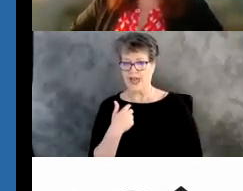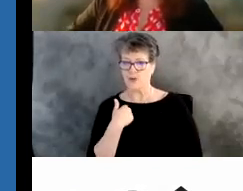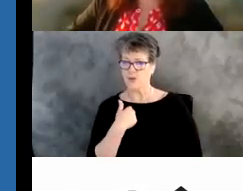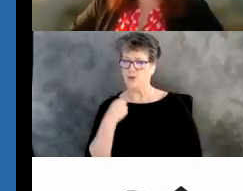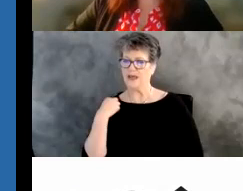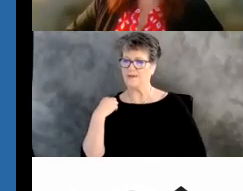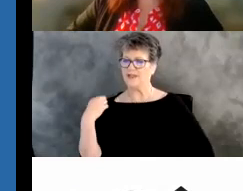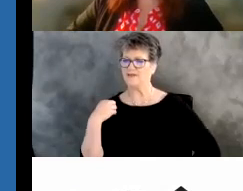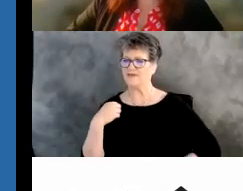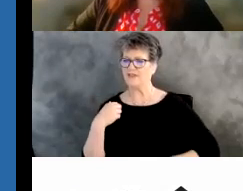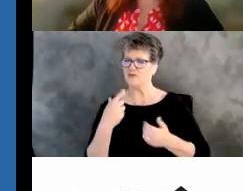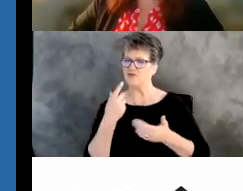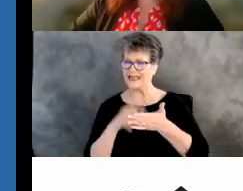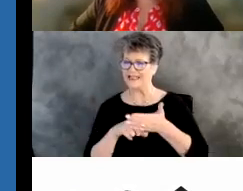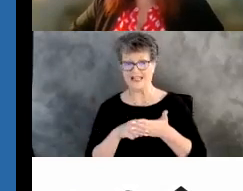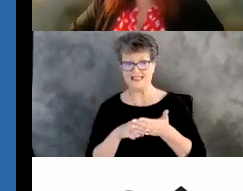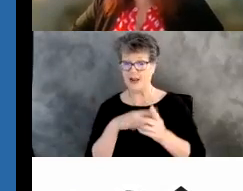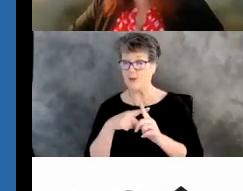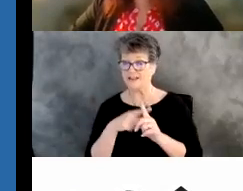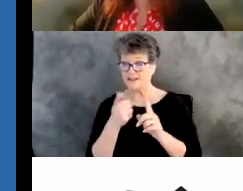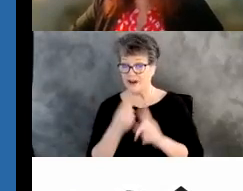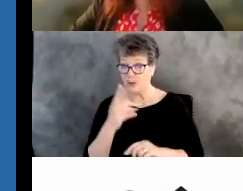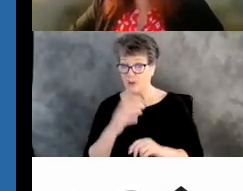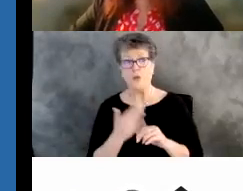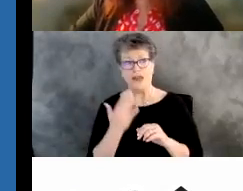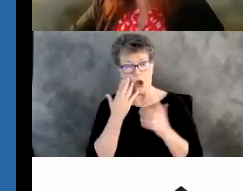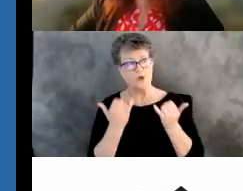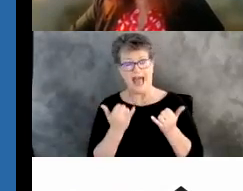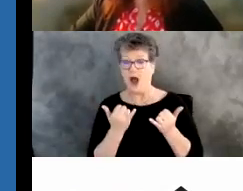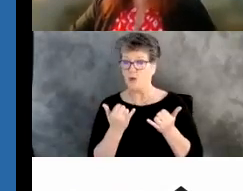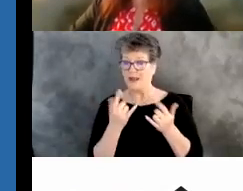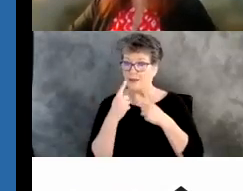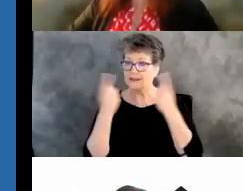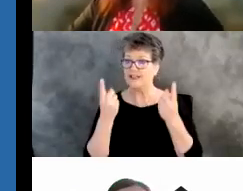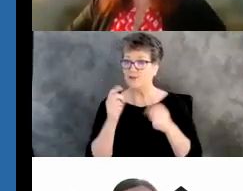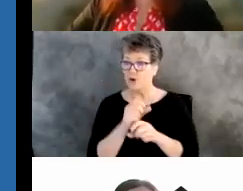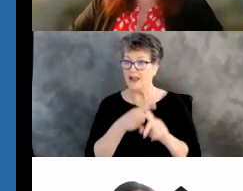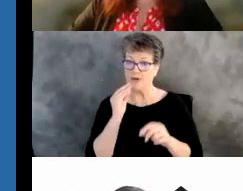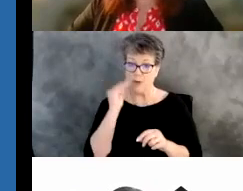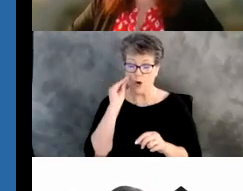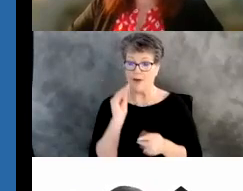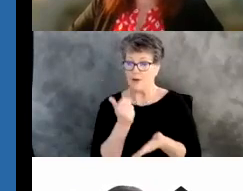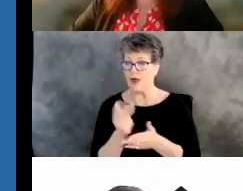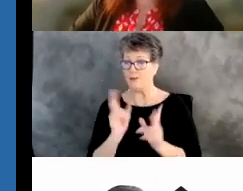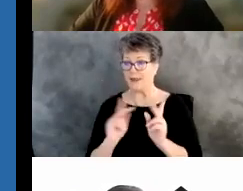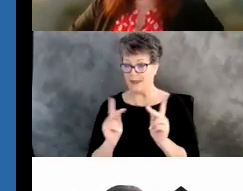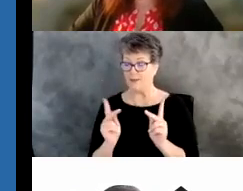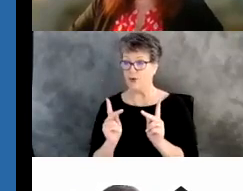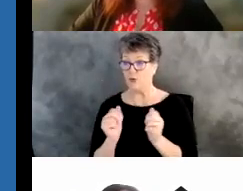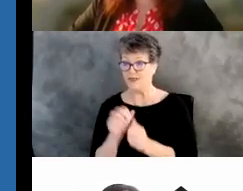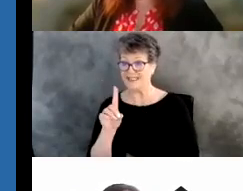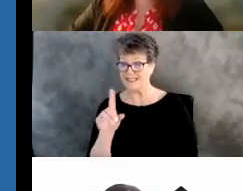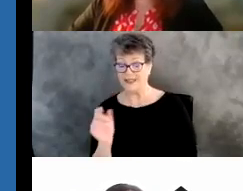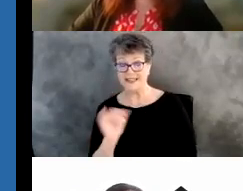that those things are recognized as good for everyone. We now know that we can be productive at home, and we're helping people that'll help people with disabilities and